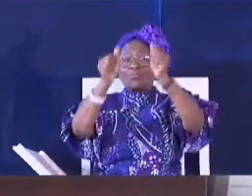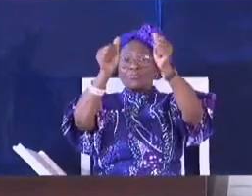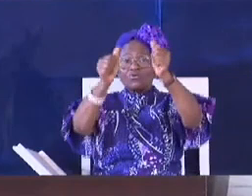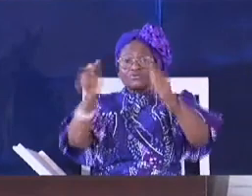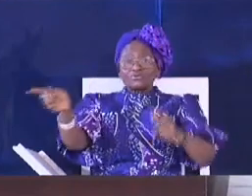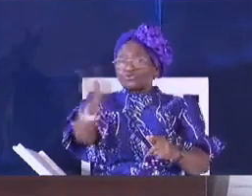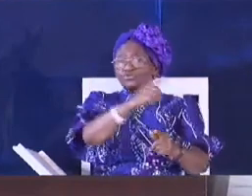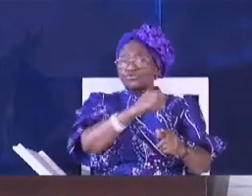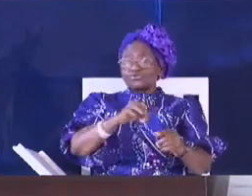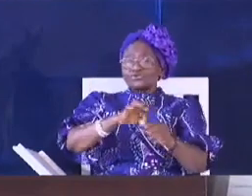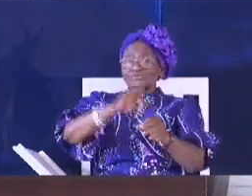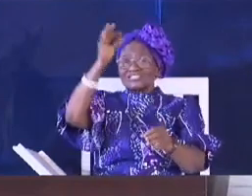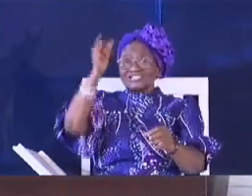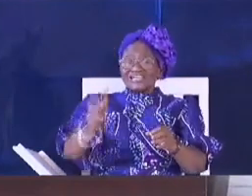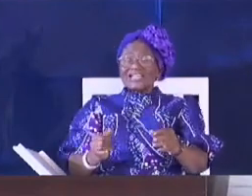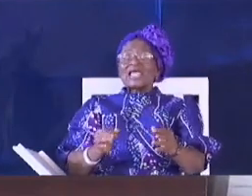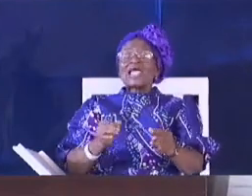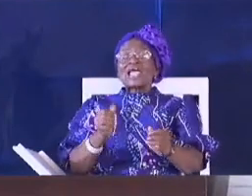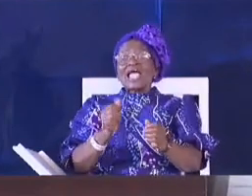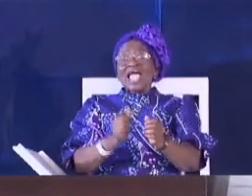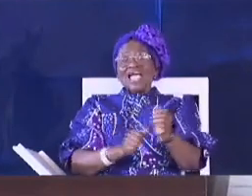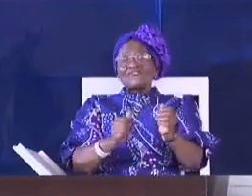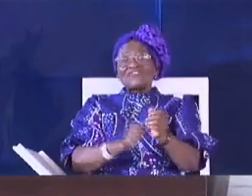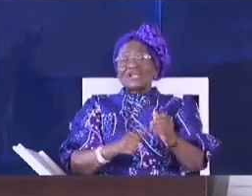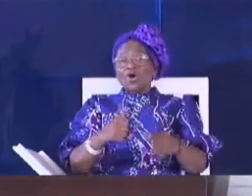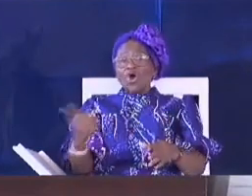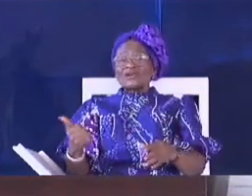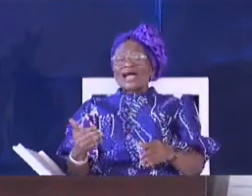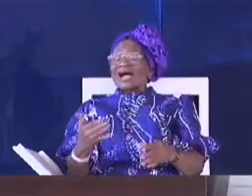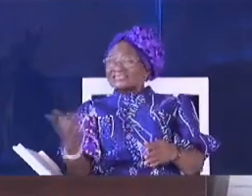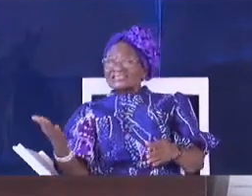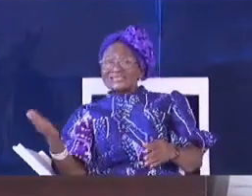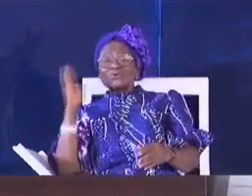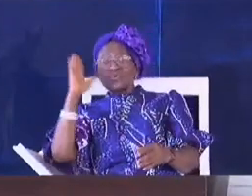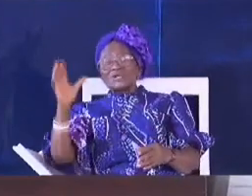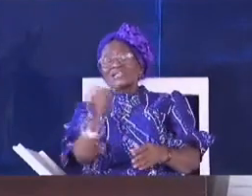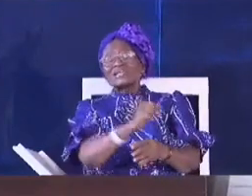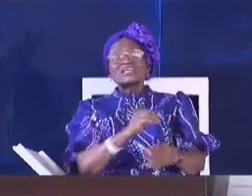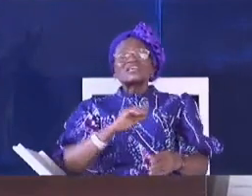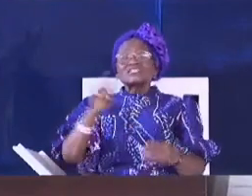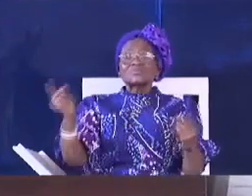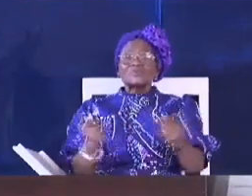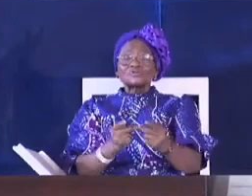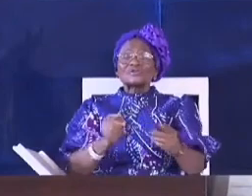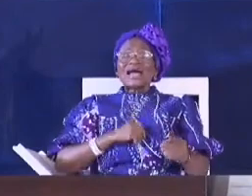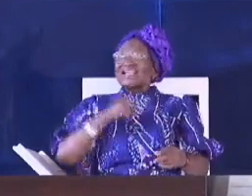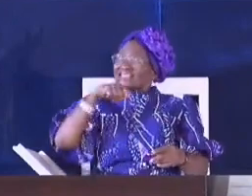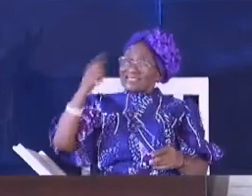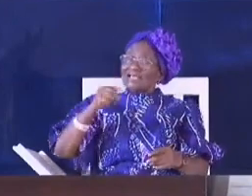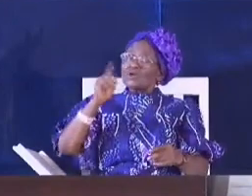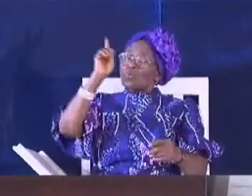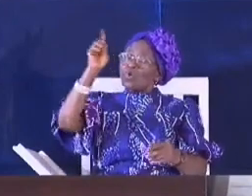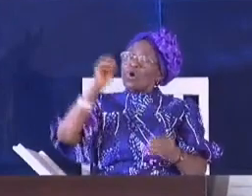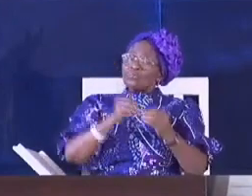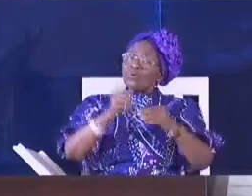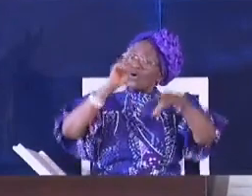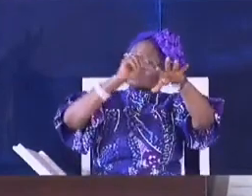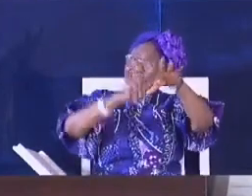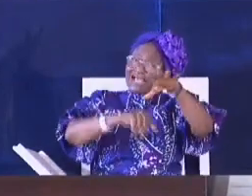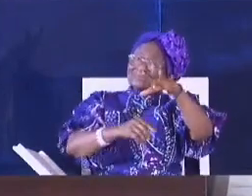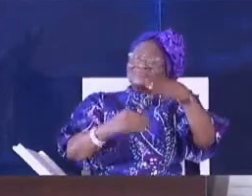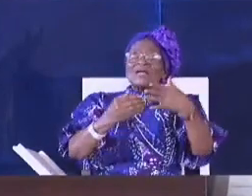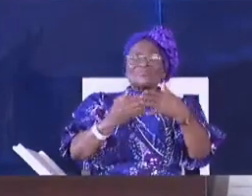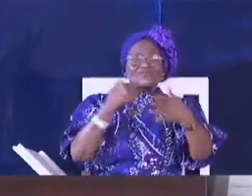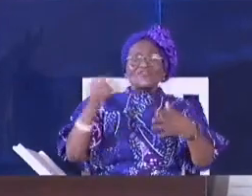every other thing will begin to take its position. I say it one more time. Before you wake up tomorrow